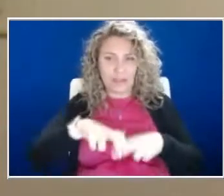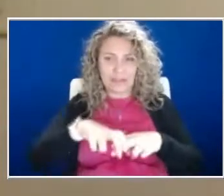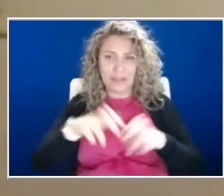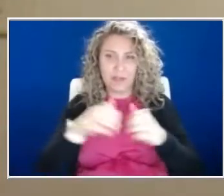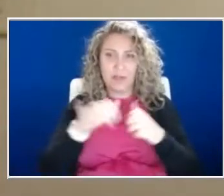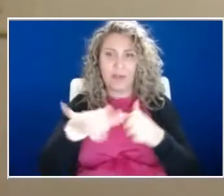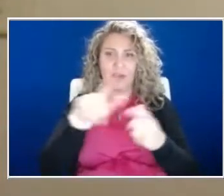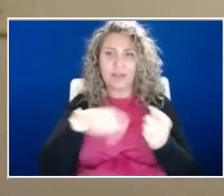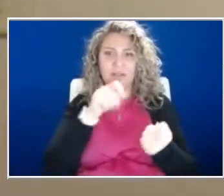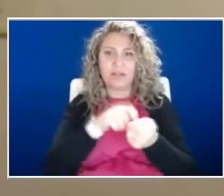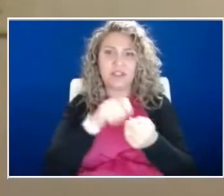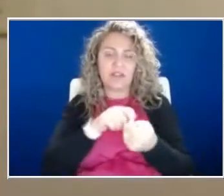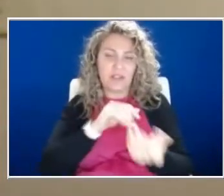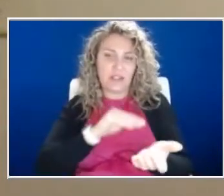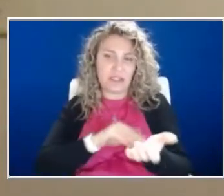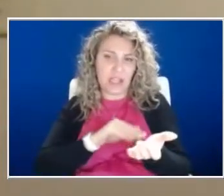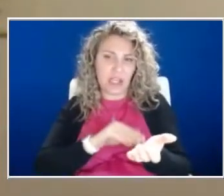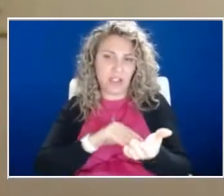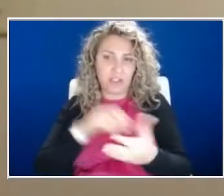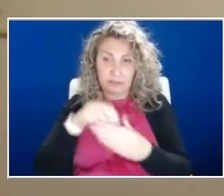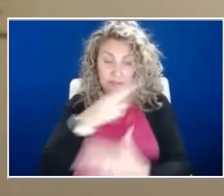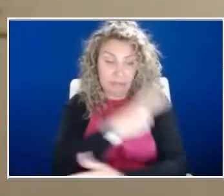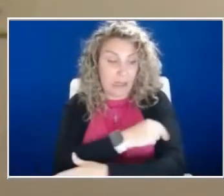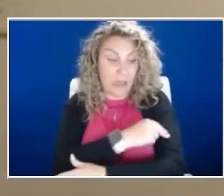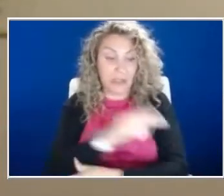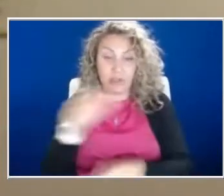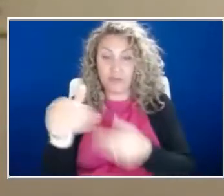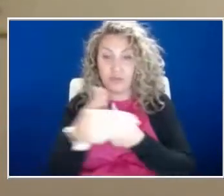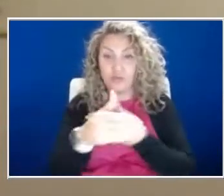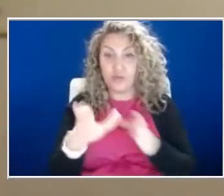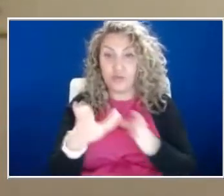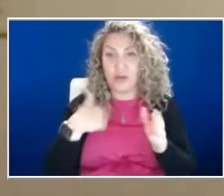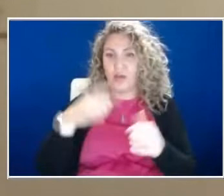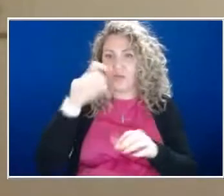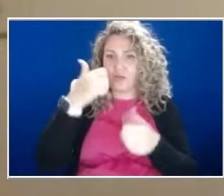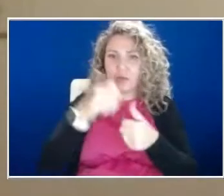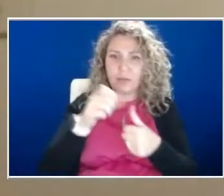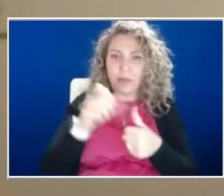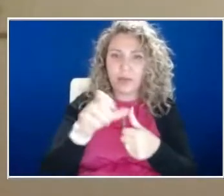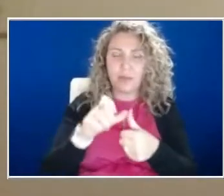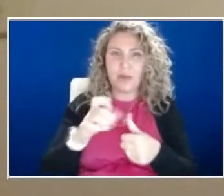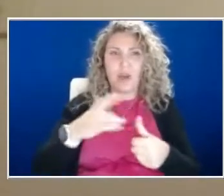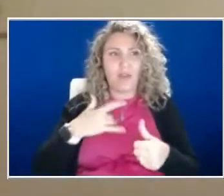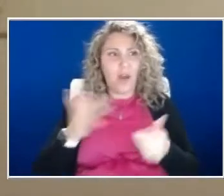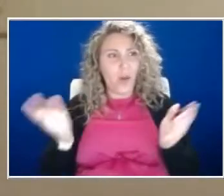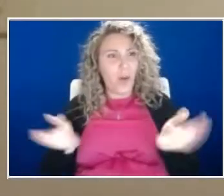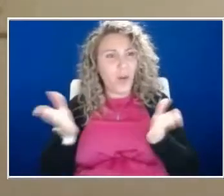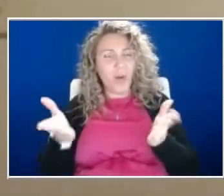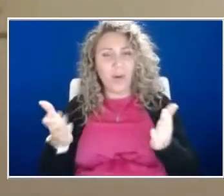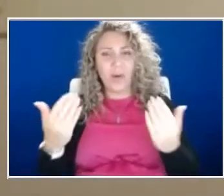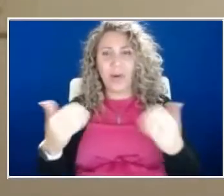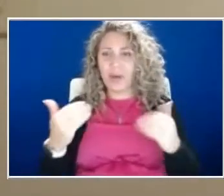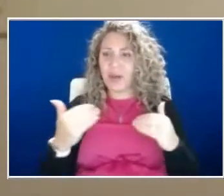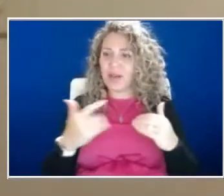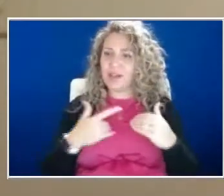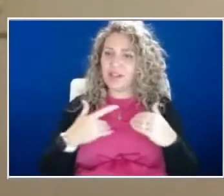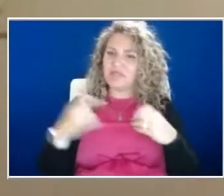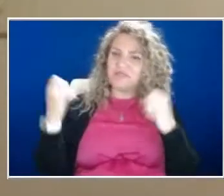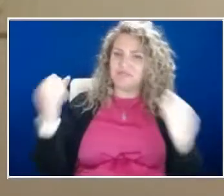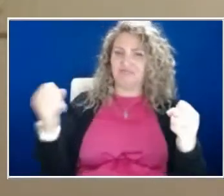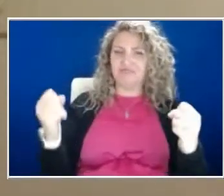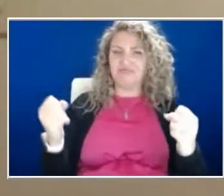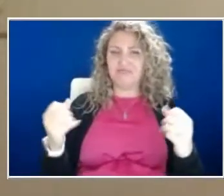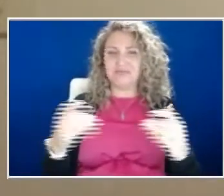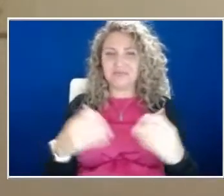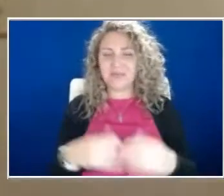particular physician in the hospital room, and I remember feeling encouraged. I remember feeling courageous at